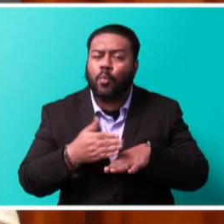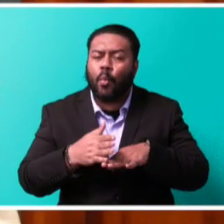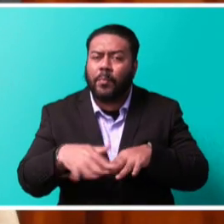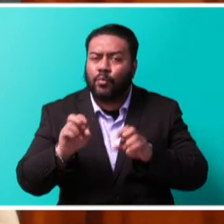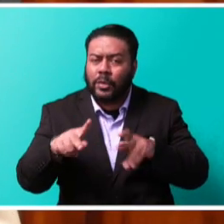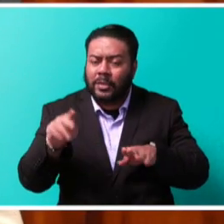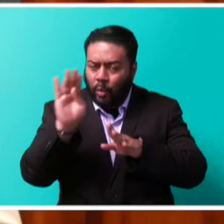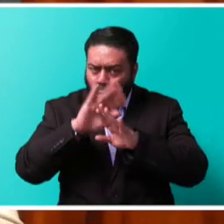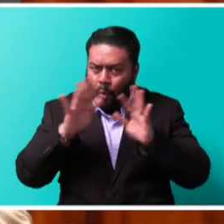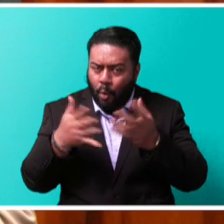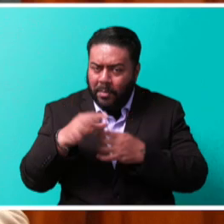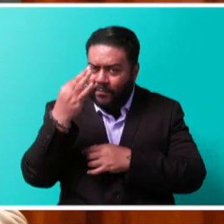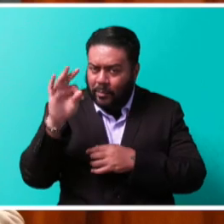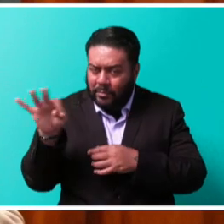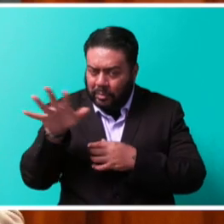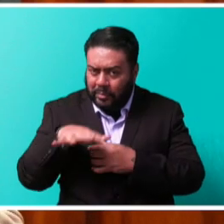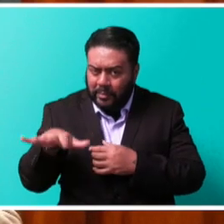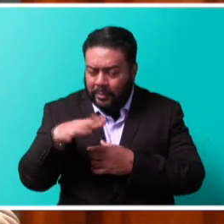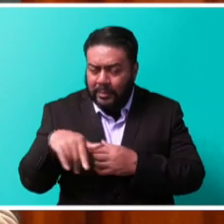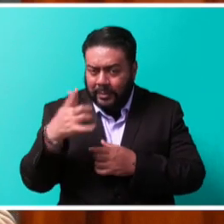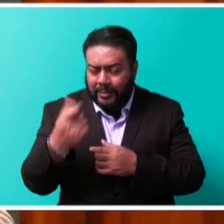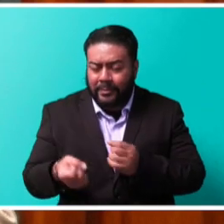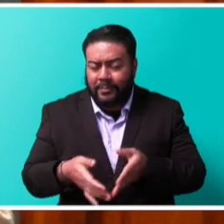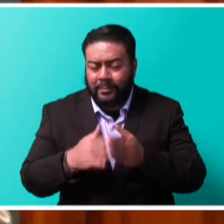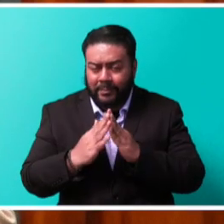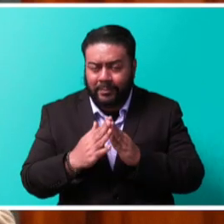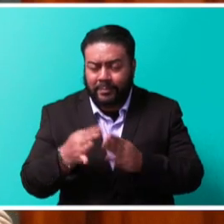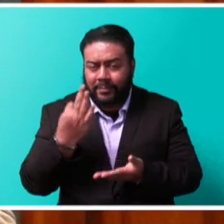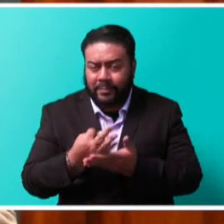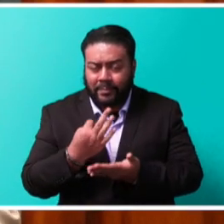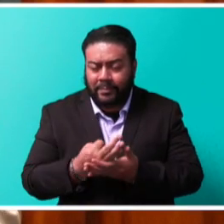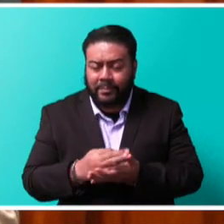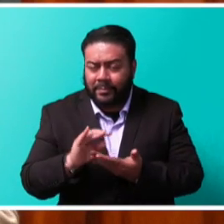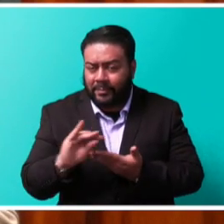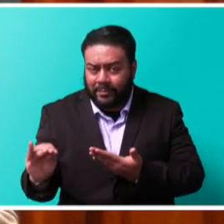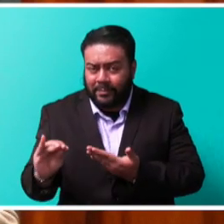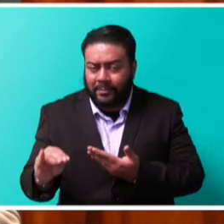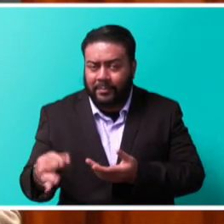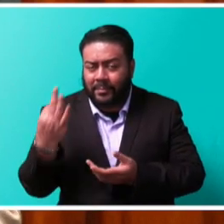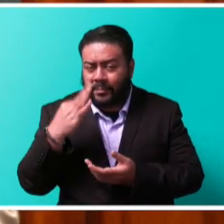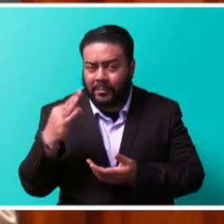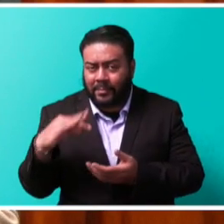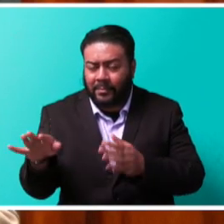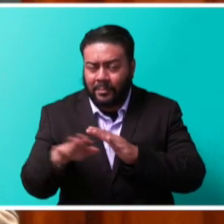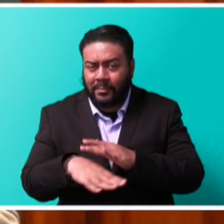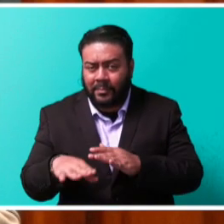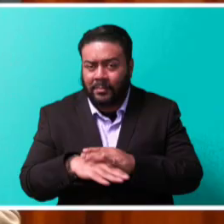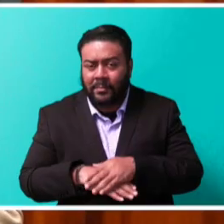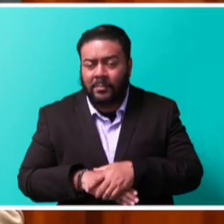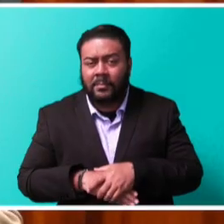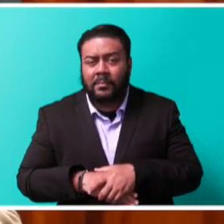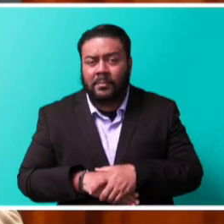forestry sector. The legislation now enables the establishment of financing mechanisms and forest-based bioeconomy